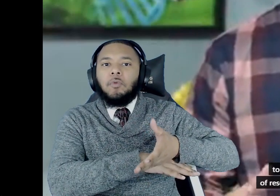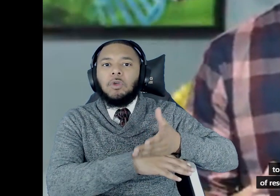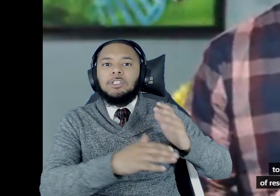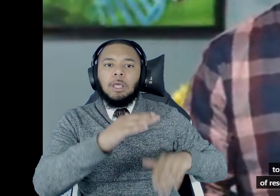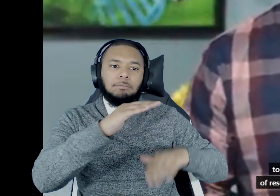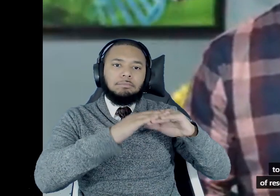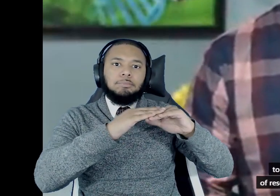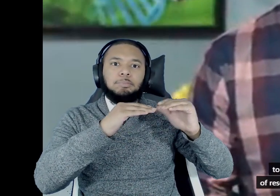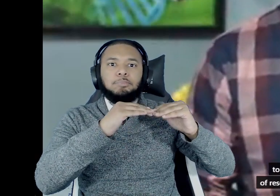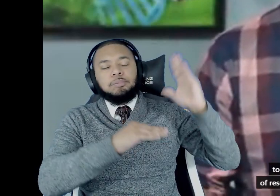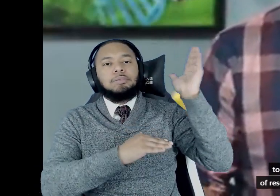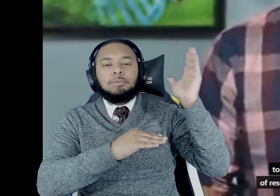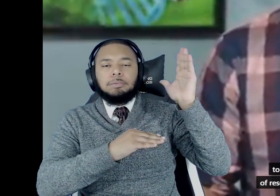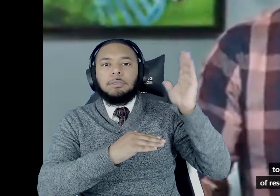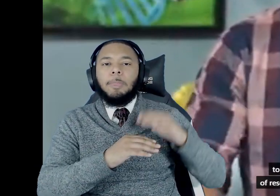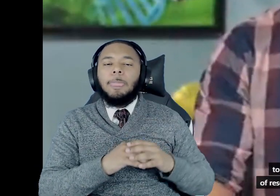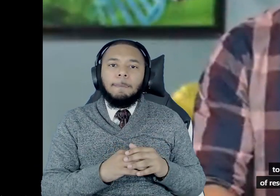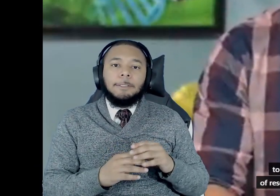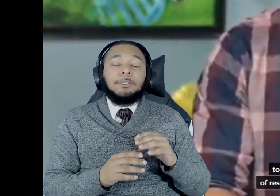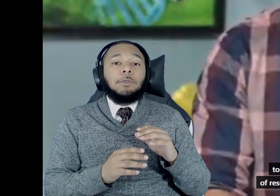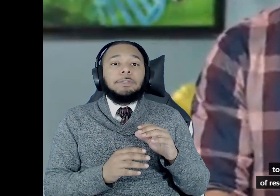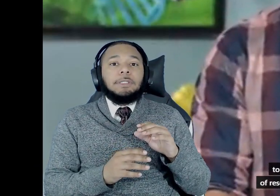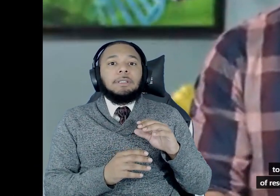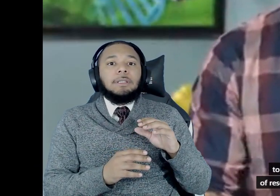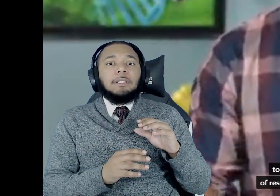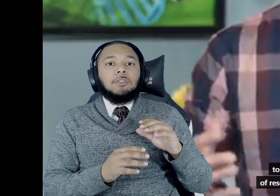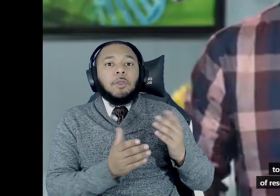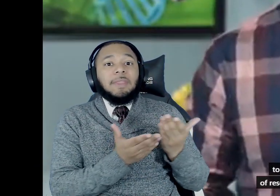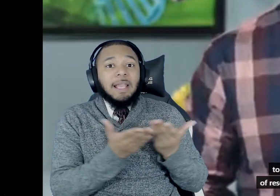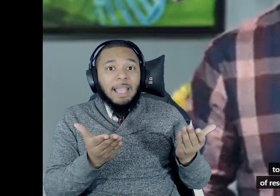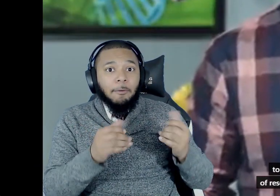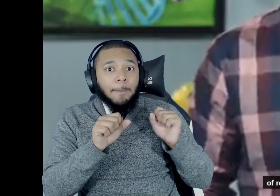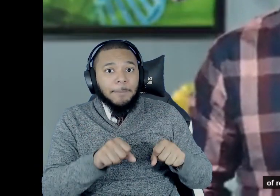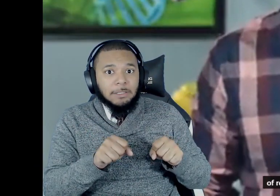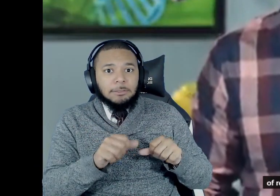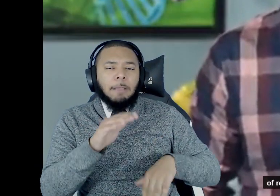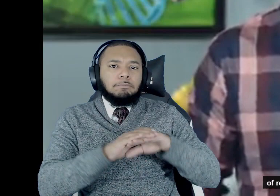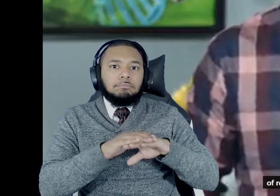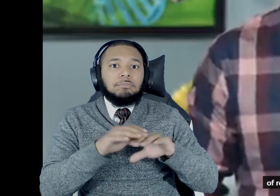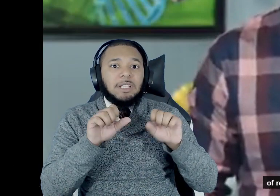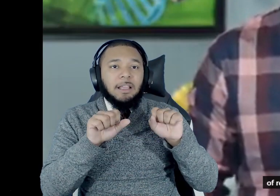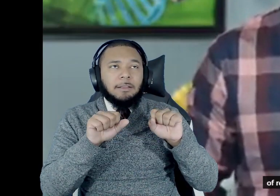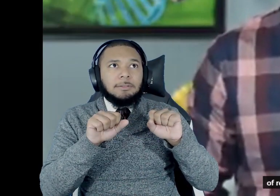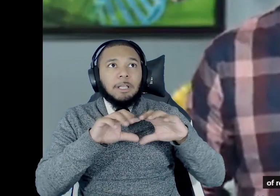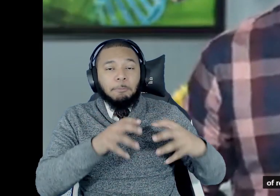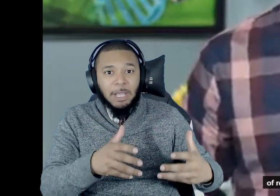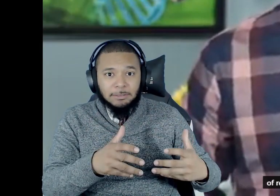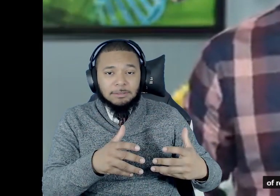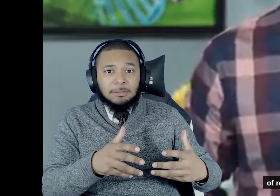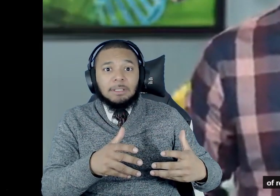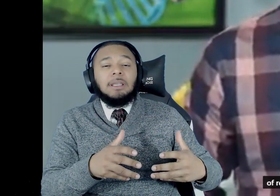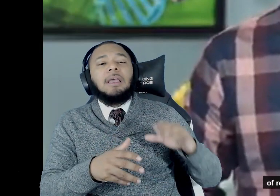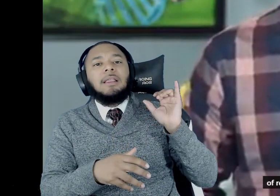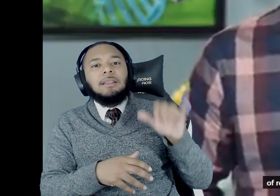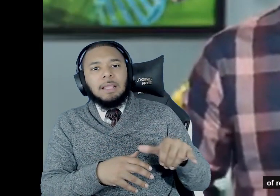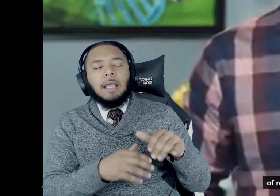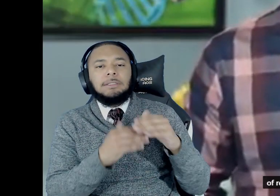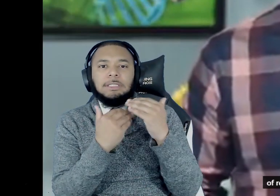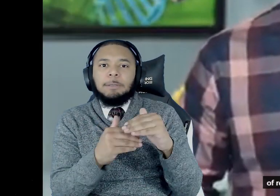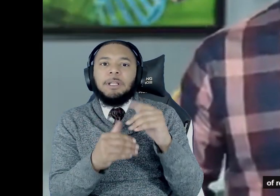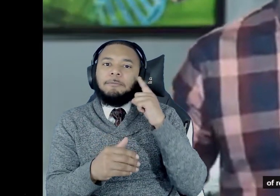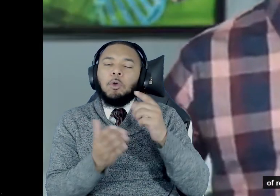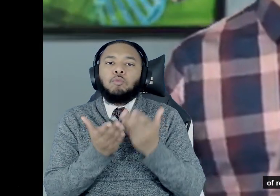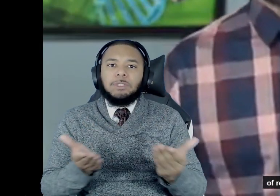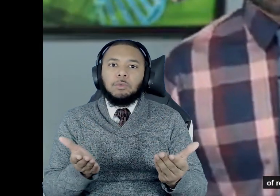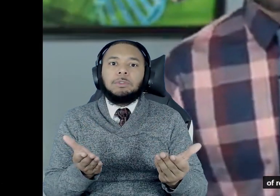is going to be greatly impacted by the amount of resources available. And as I've mentioned before, in an area that has a lot of resources